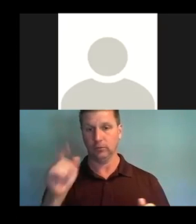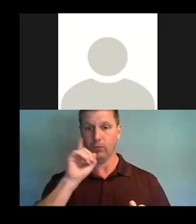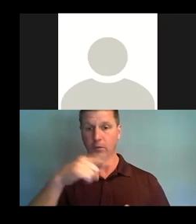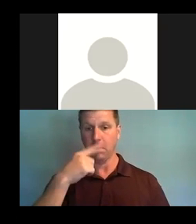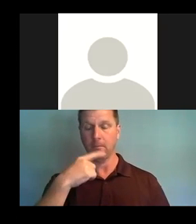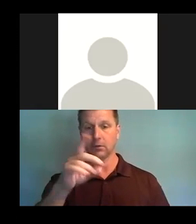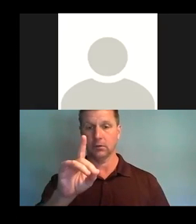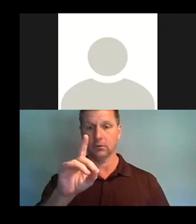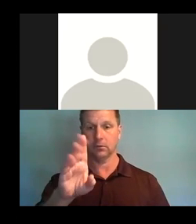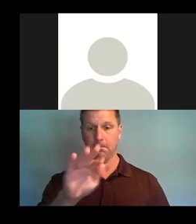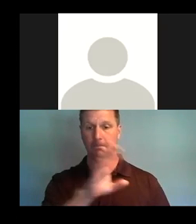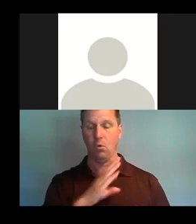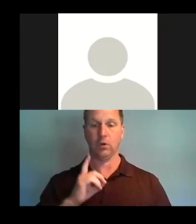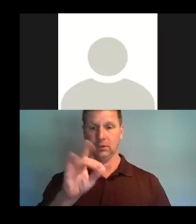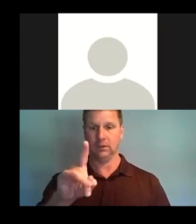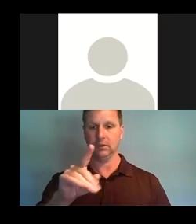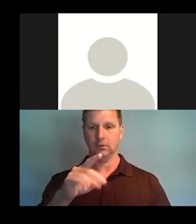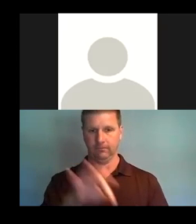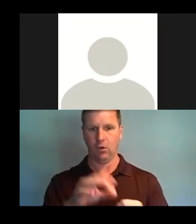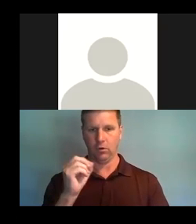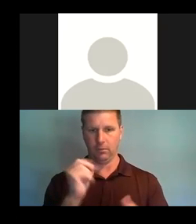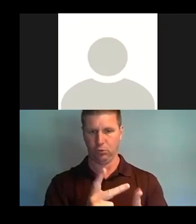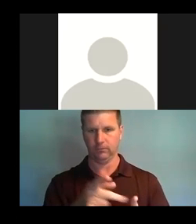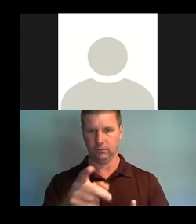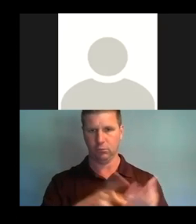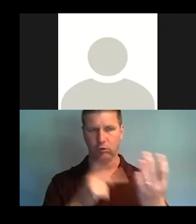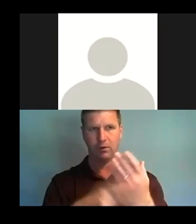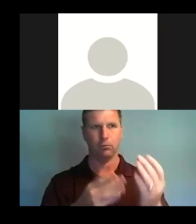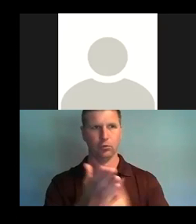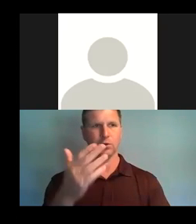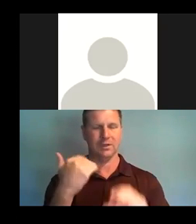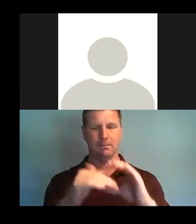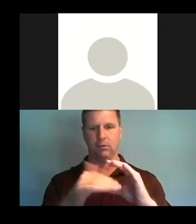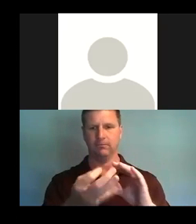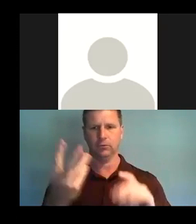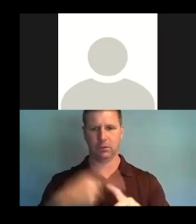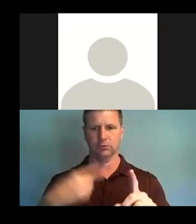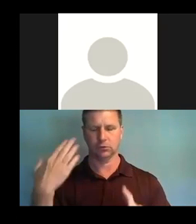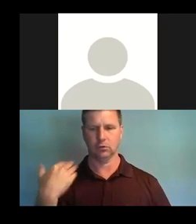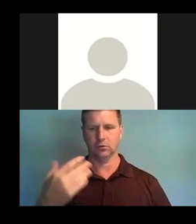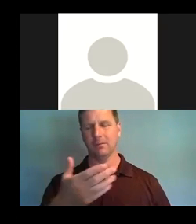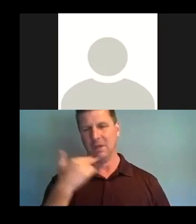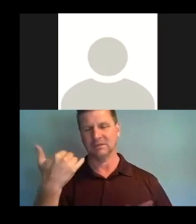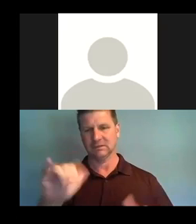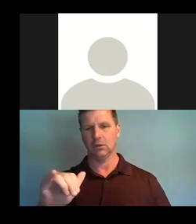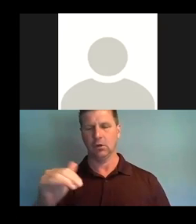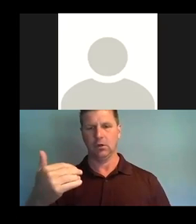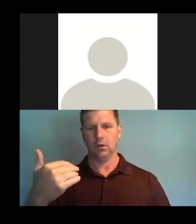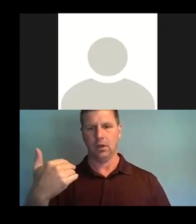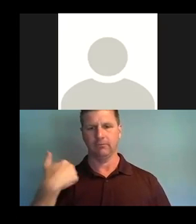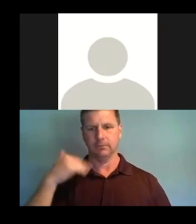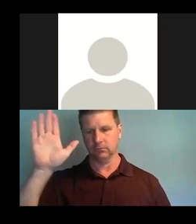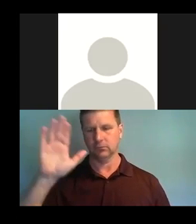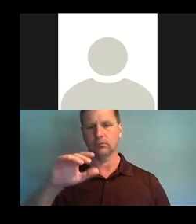board did vote to approve the program via email a few months ago. It's best to still have a motion and a